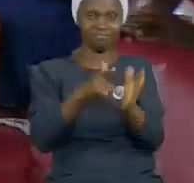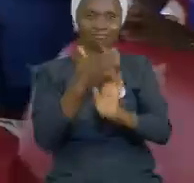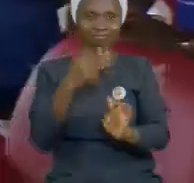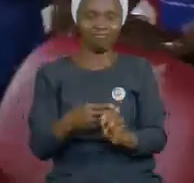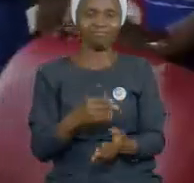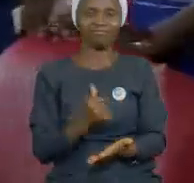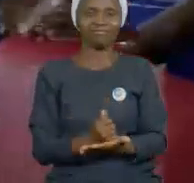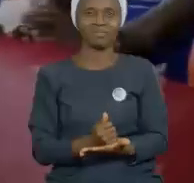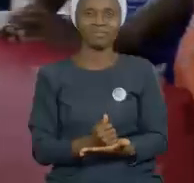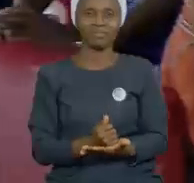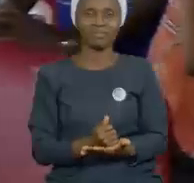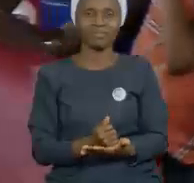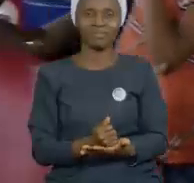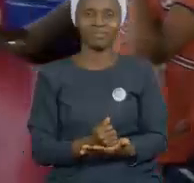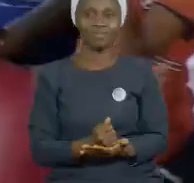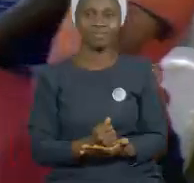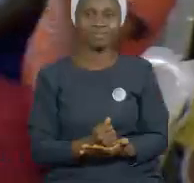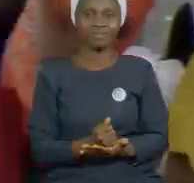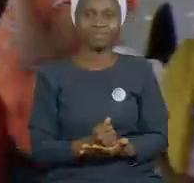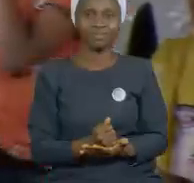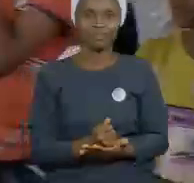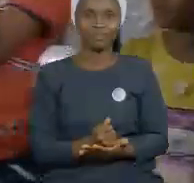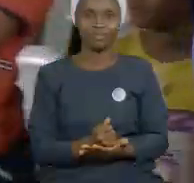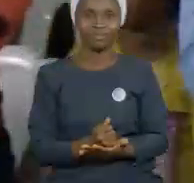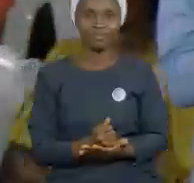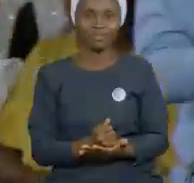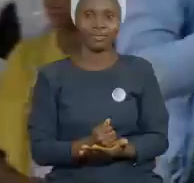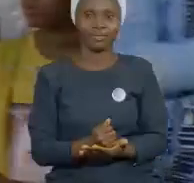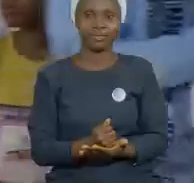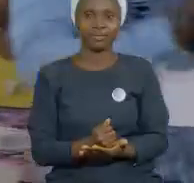Is that all the...